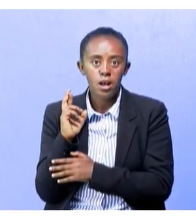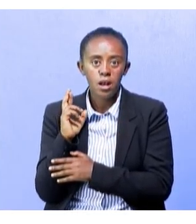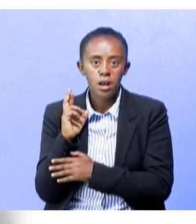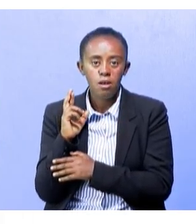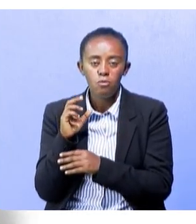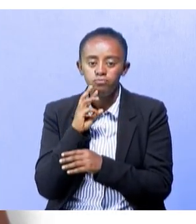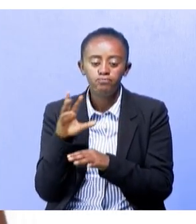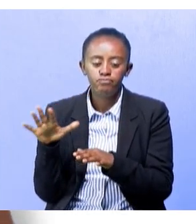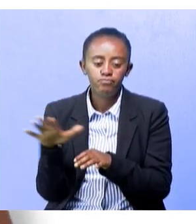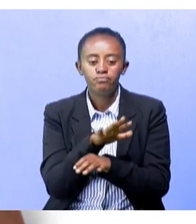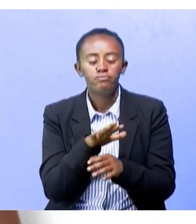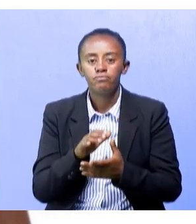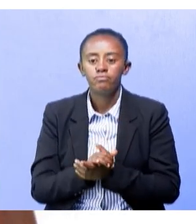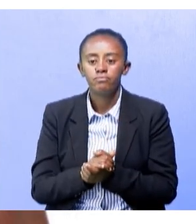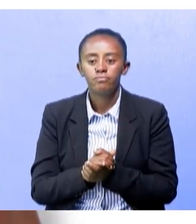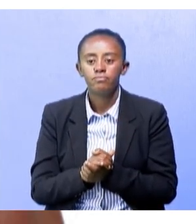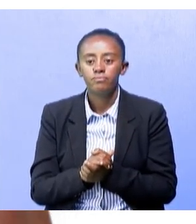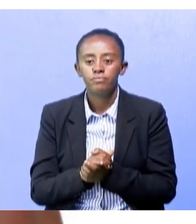flooded.